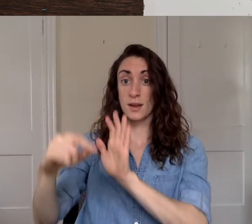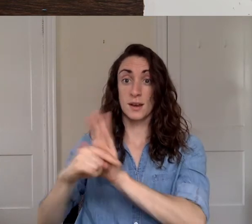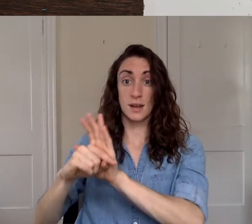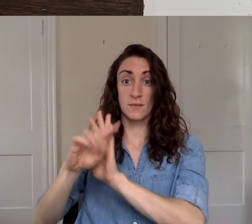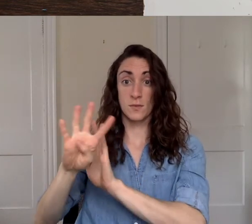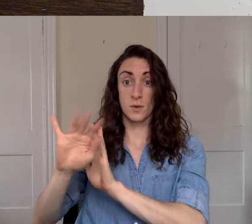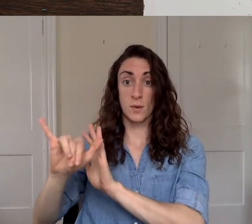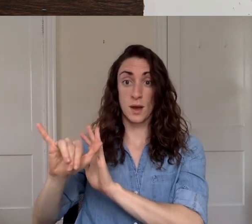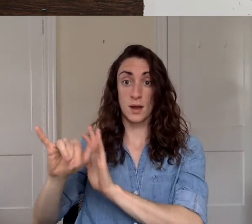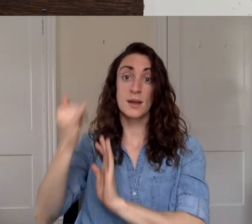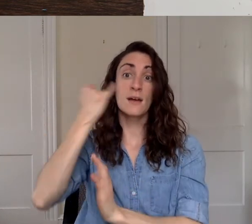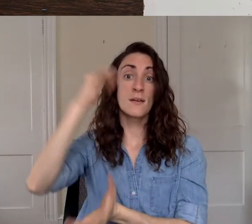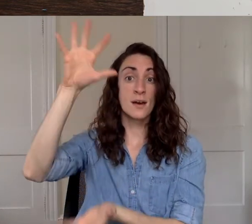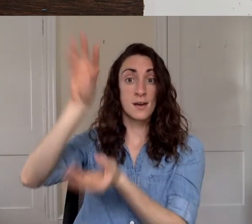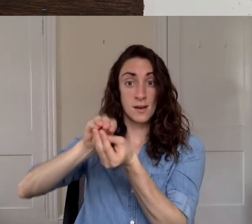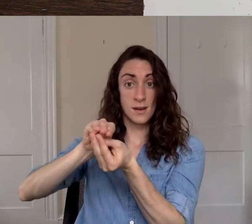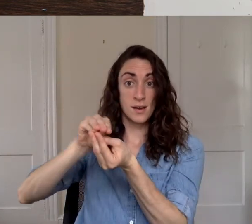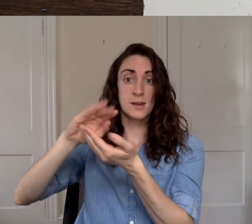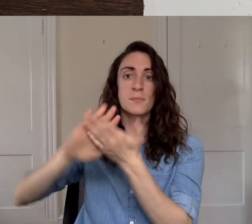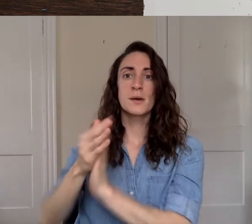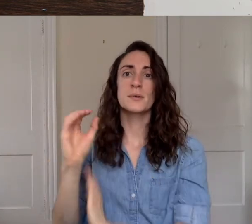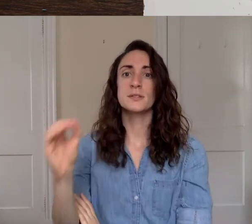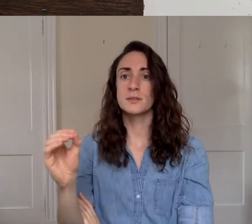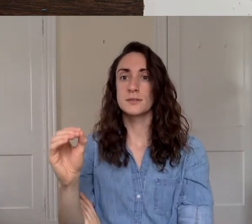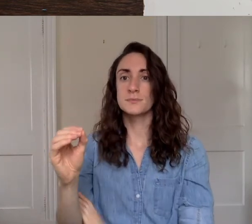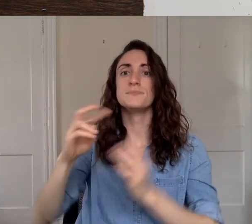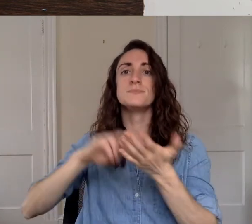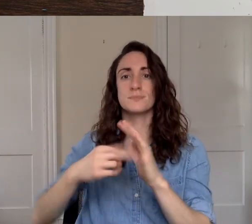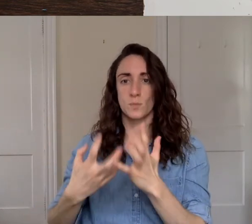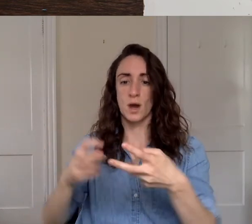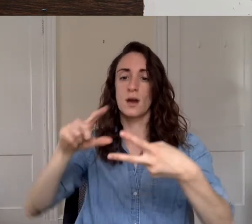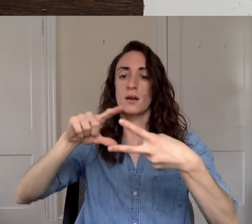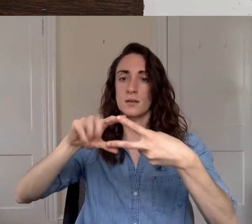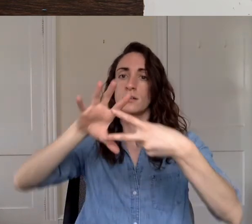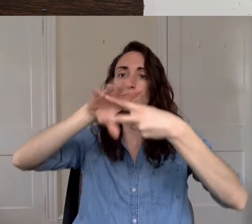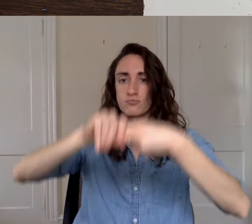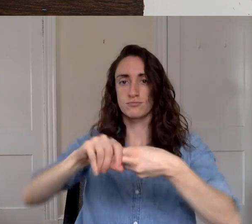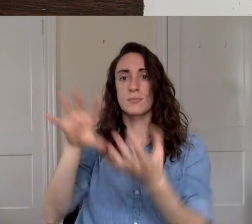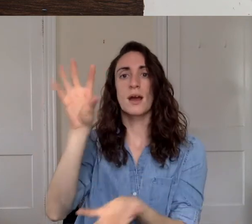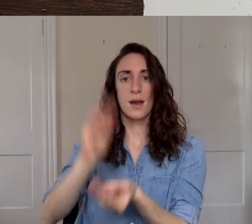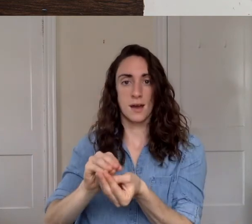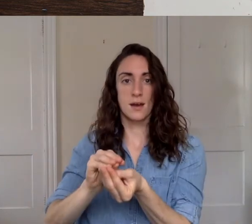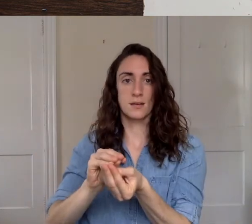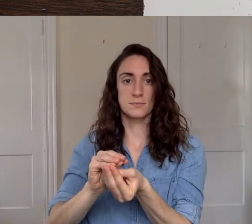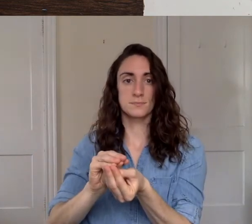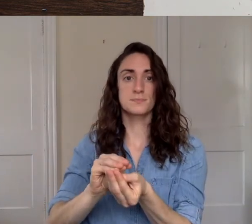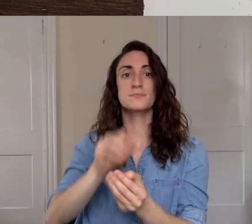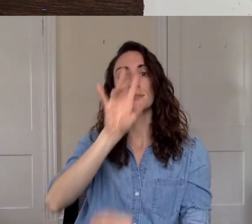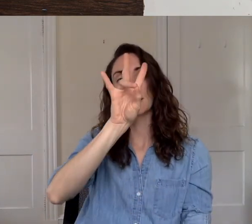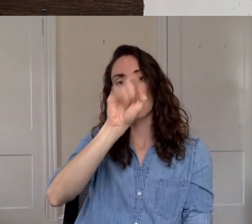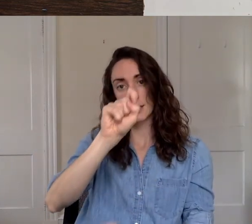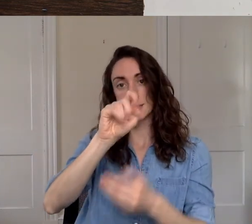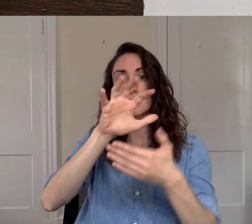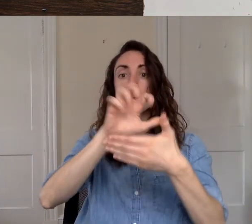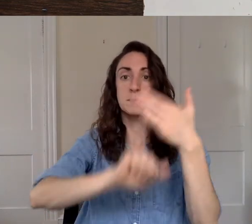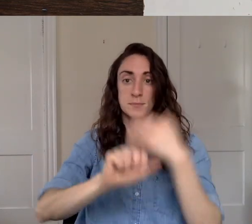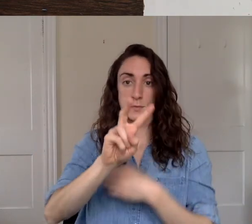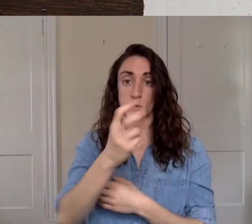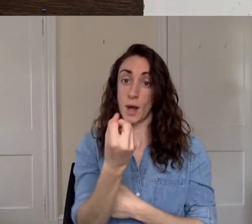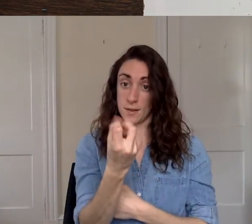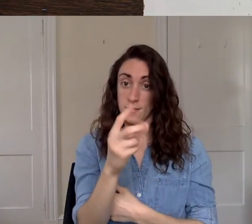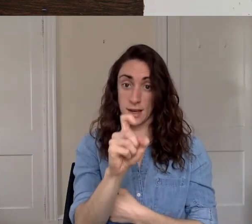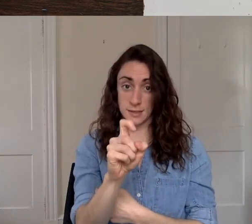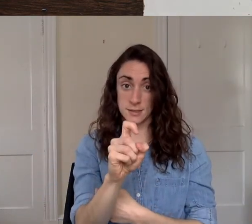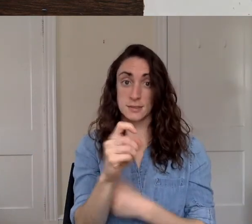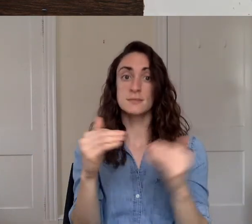So now that we've got the 4y and negative 4y terms, we're ready to use elimination. And we can do that by adding these two equations together. So